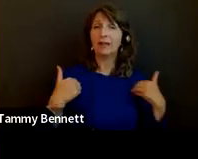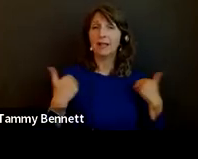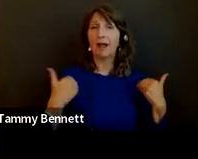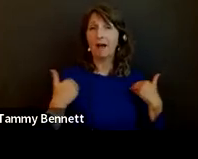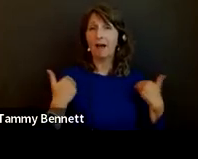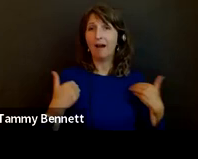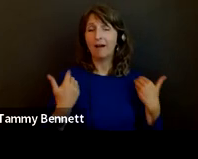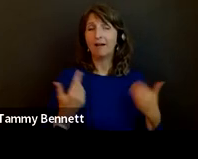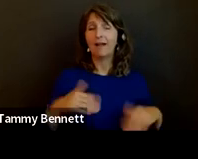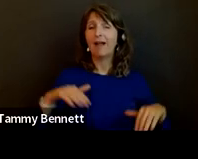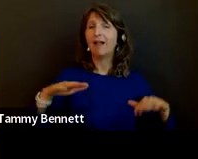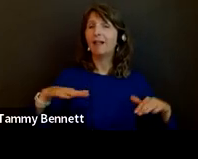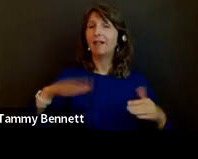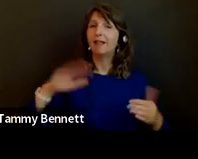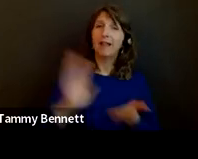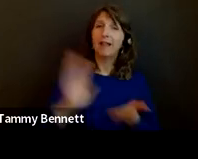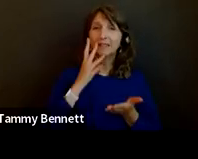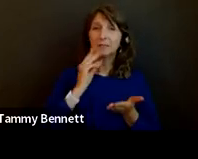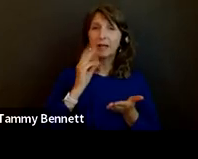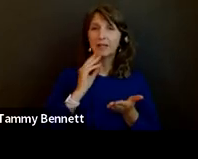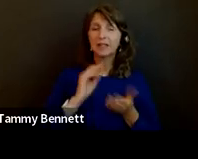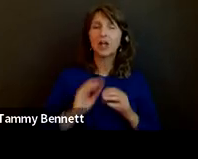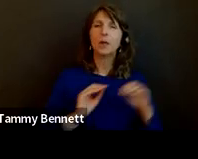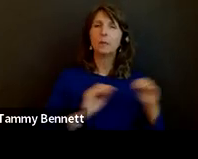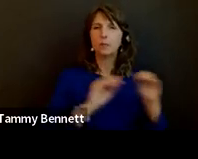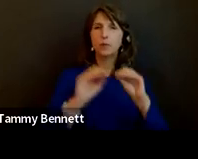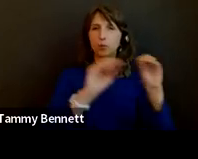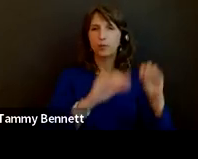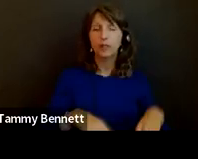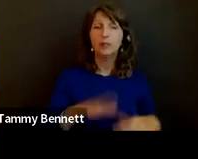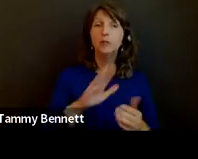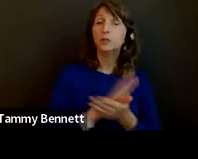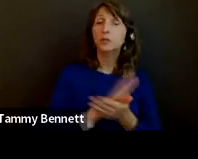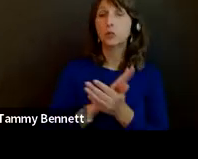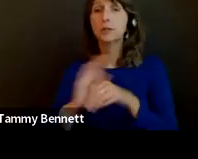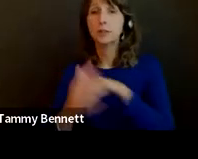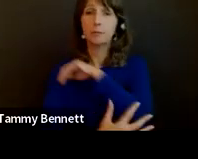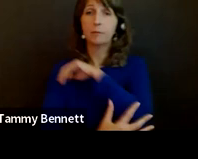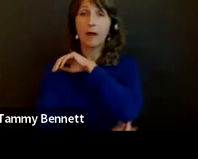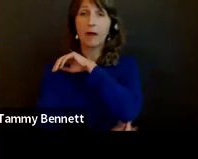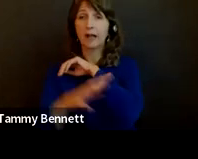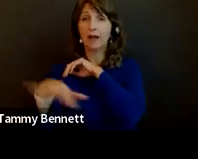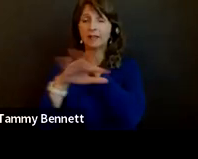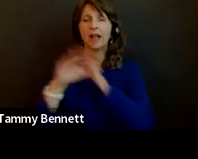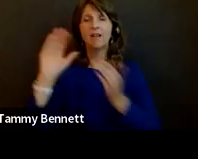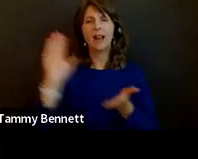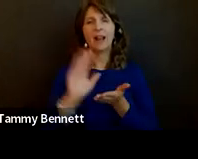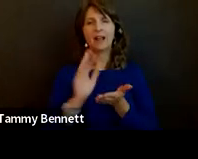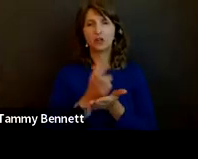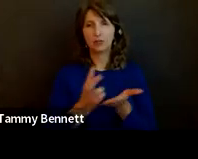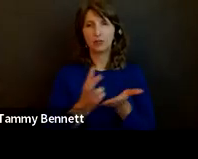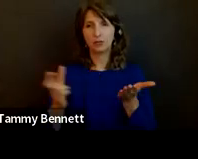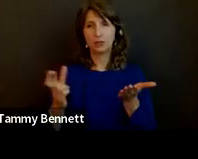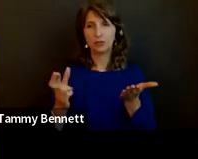more often. Schools that are in impoverished areas have less financial resources to support students or educators with creating enriching